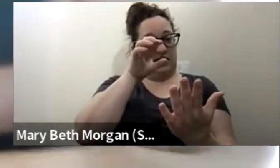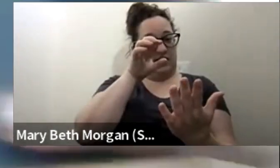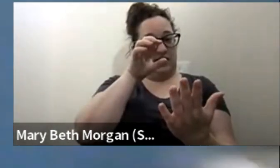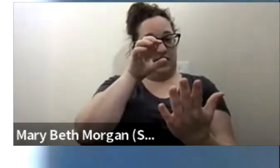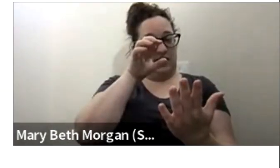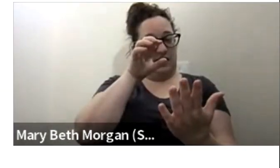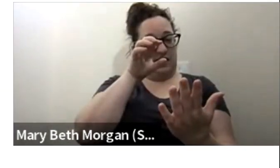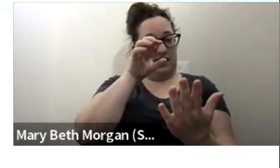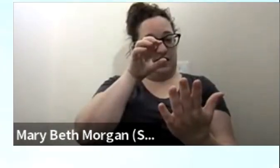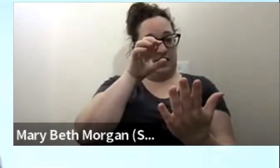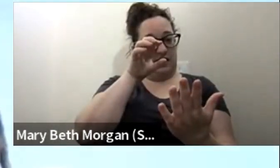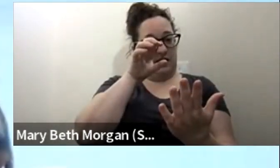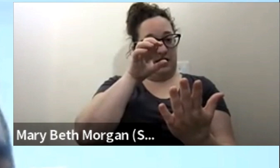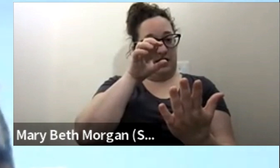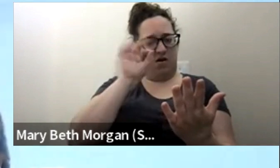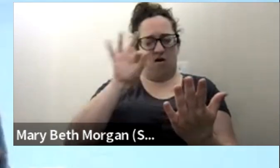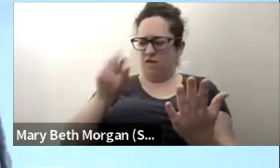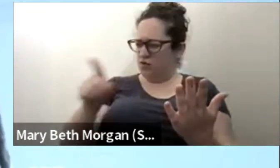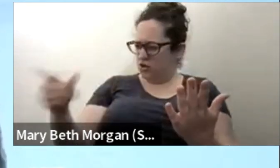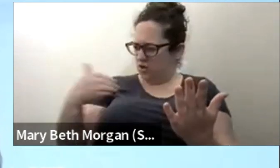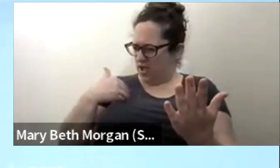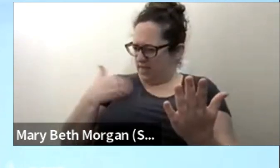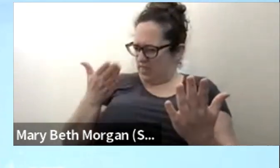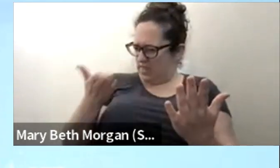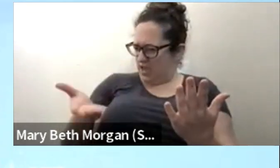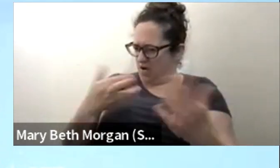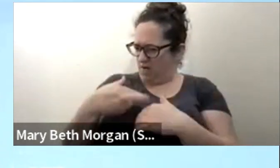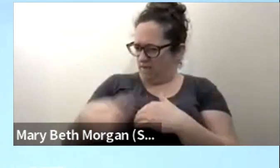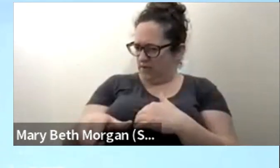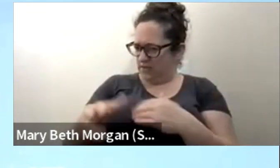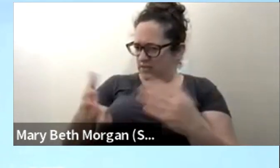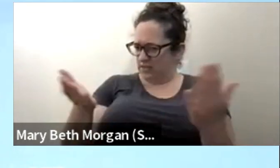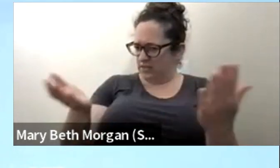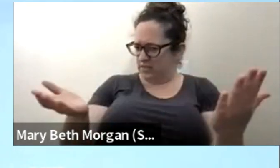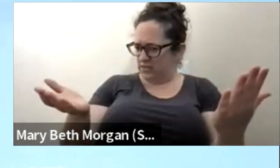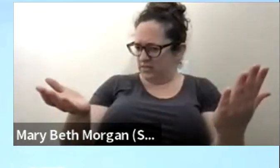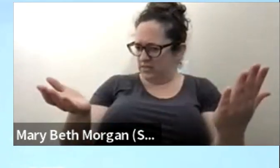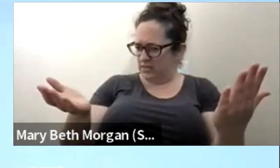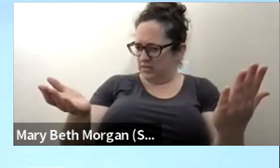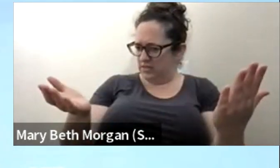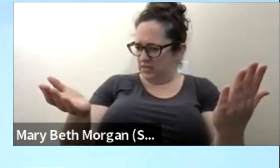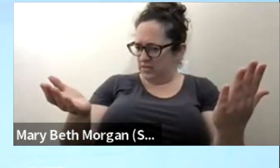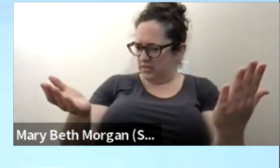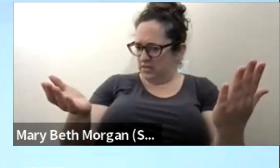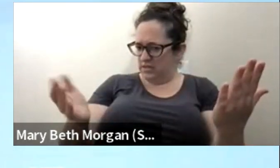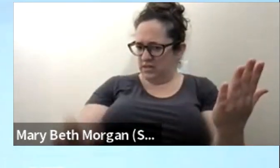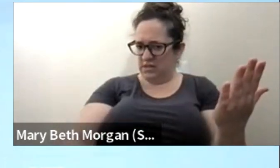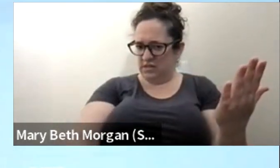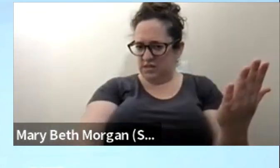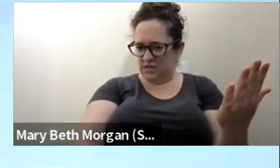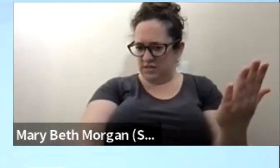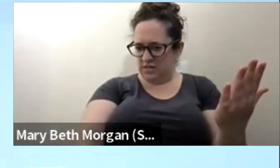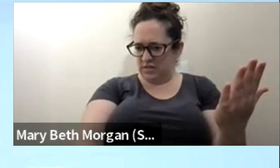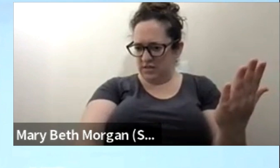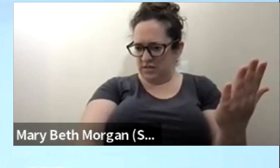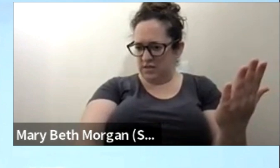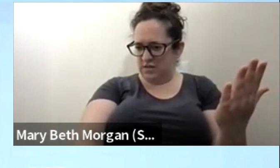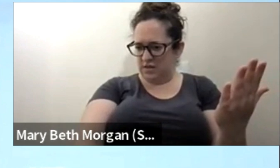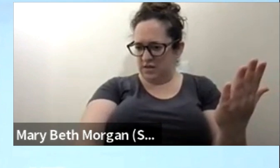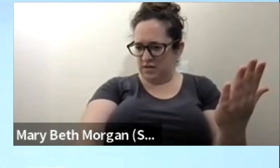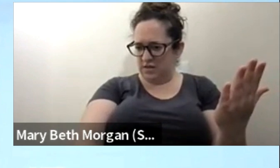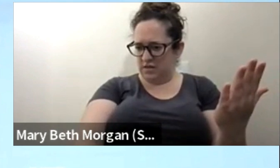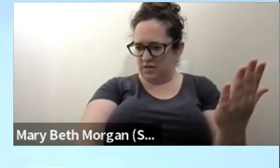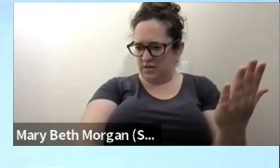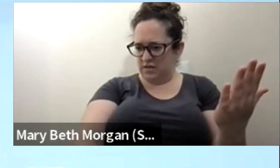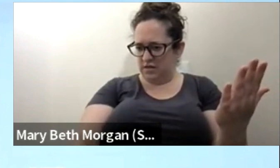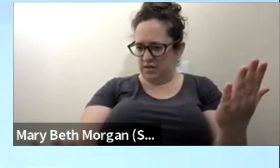stanza. It's the sonnet that starts with, a woman's face with nature's own hand painted, has thou, the master